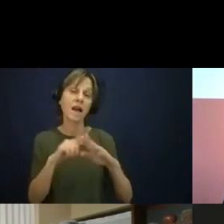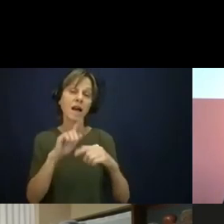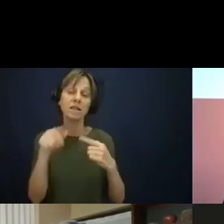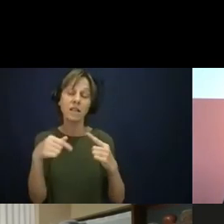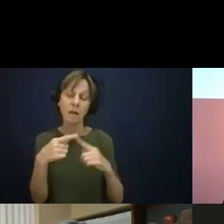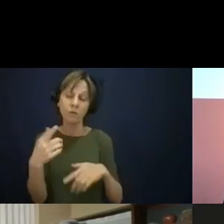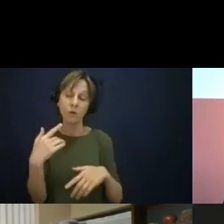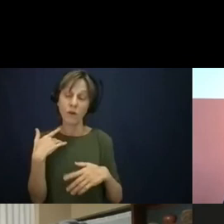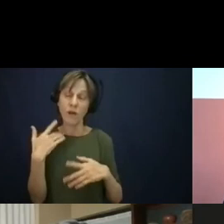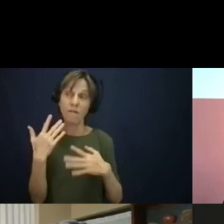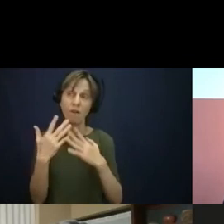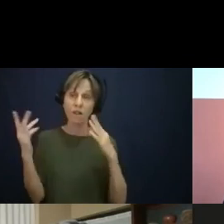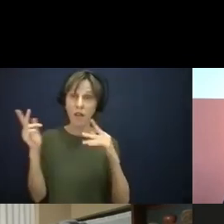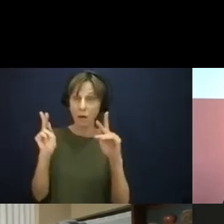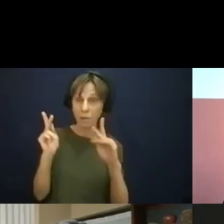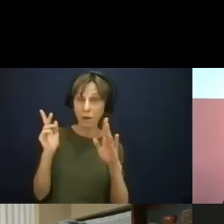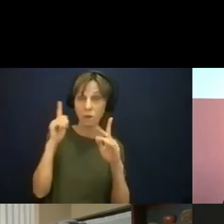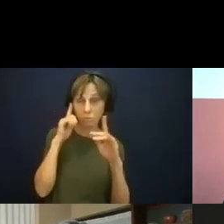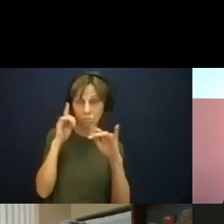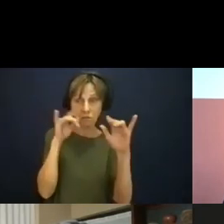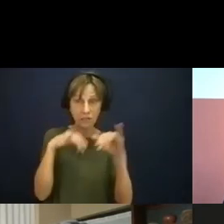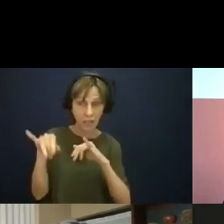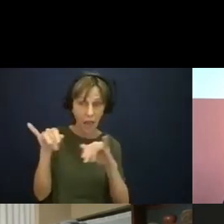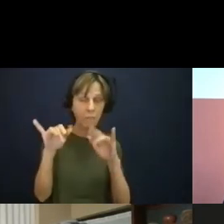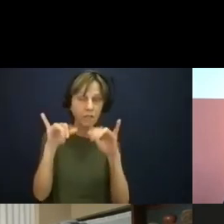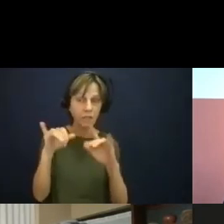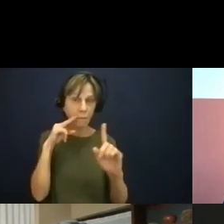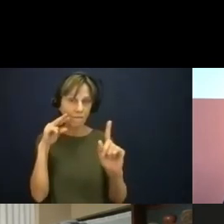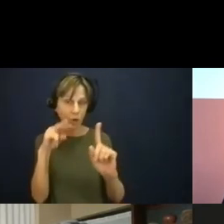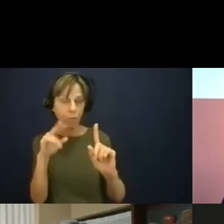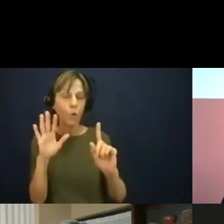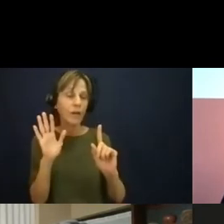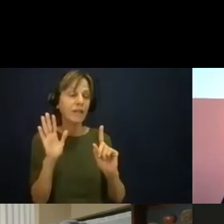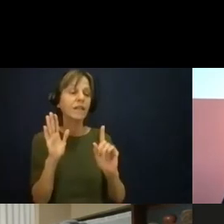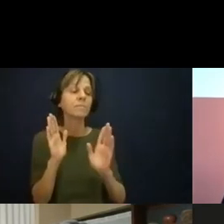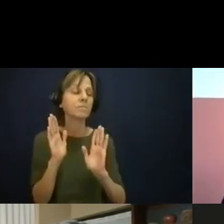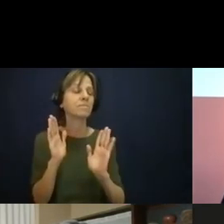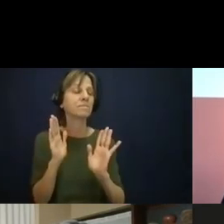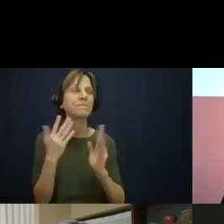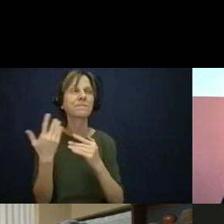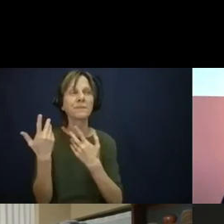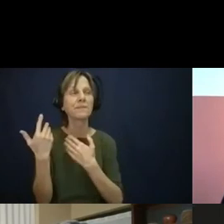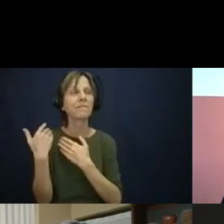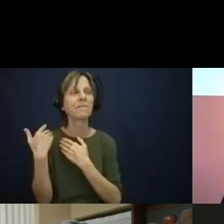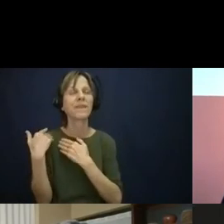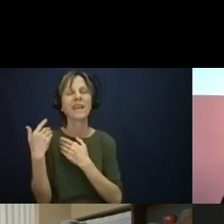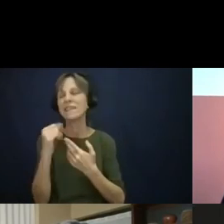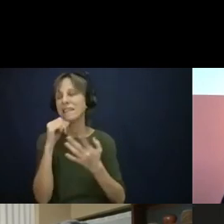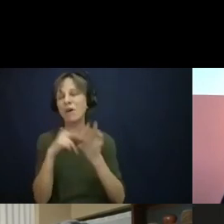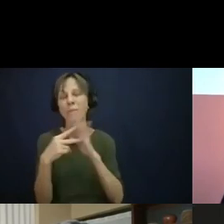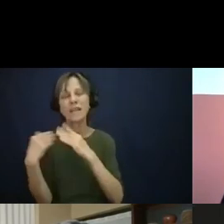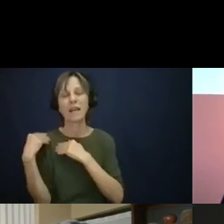lot of people that really are on the same page and kind of have the same viewpoints, like not that accountability is not there, but it's not as